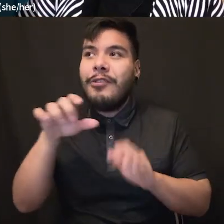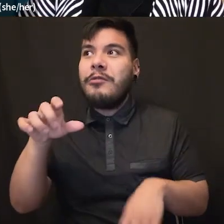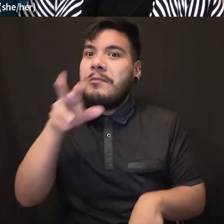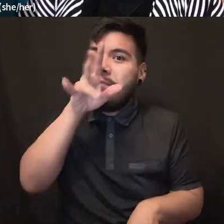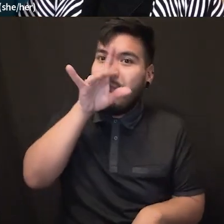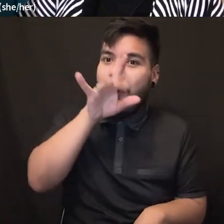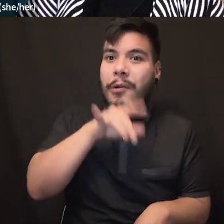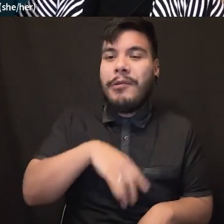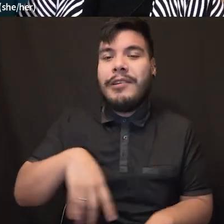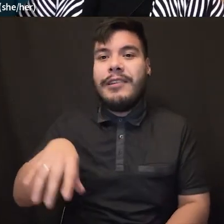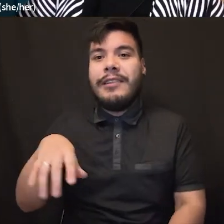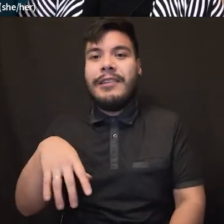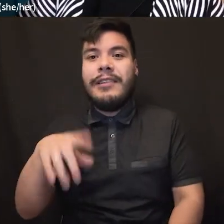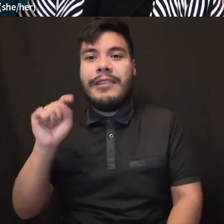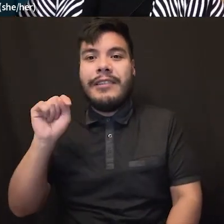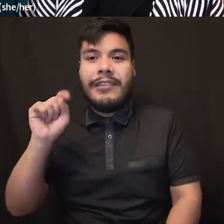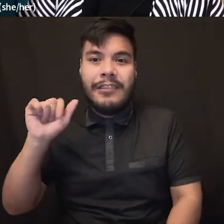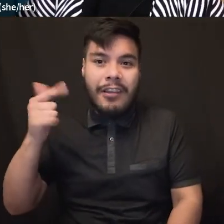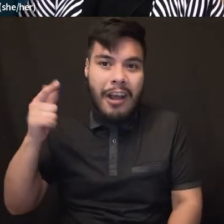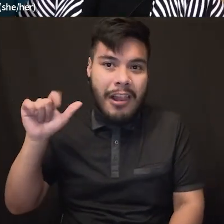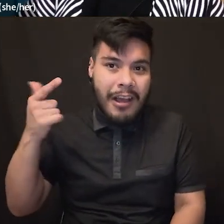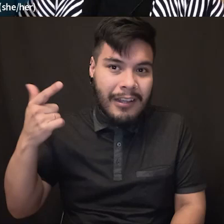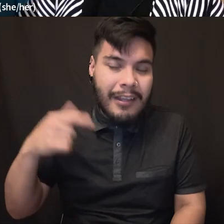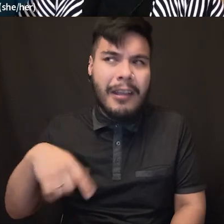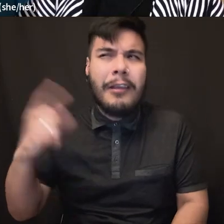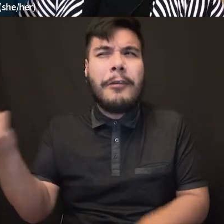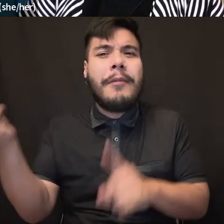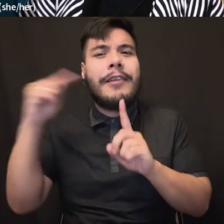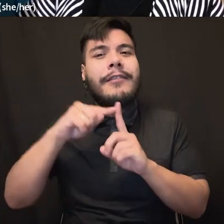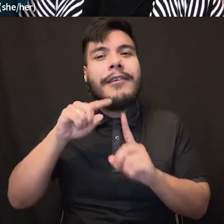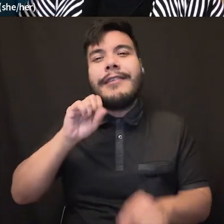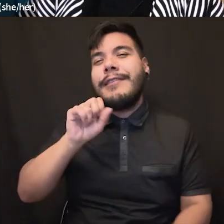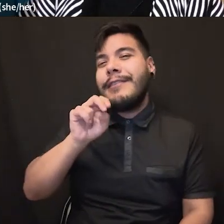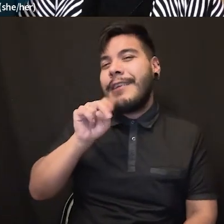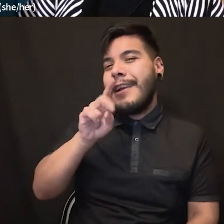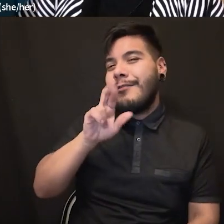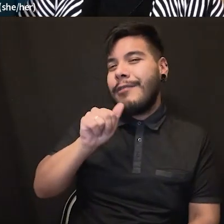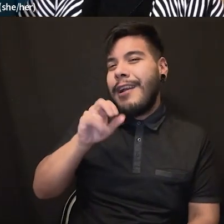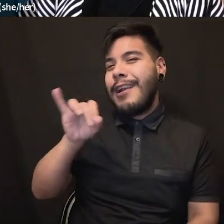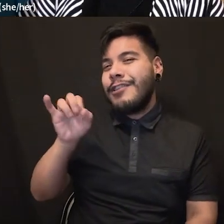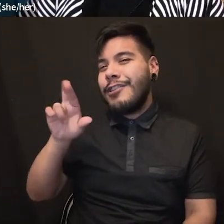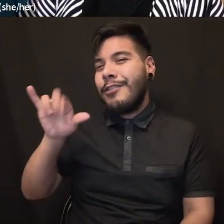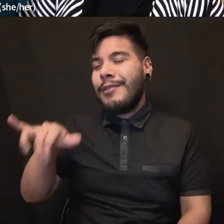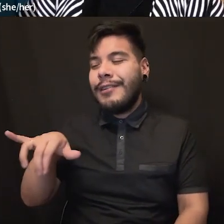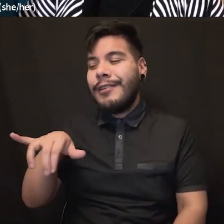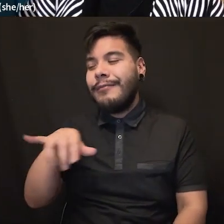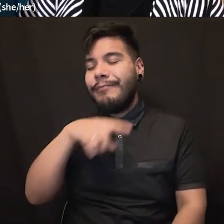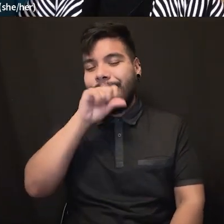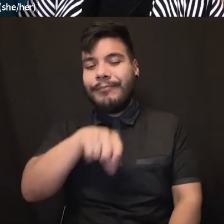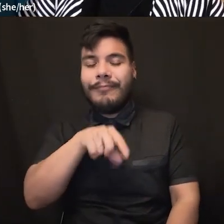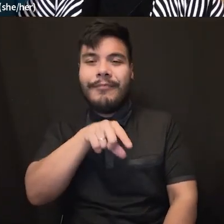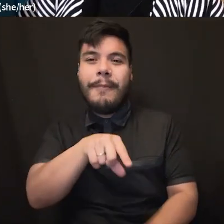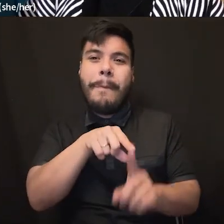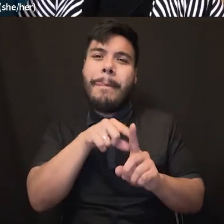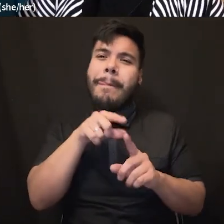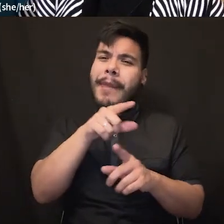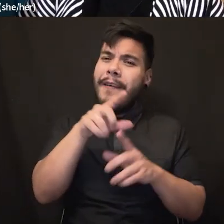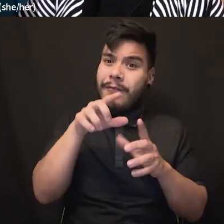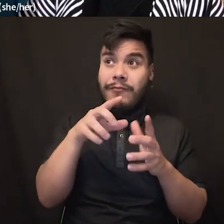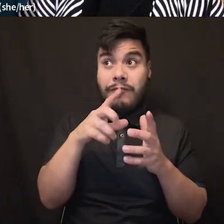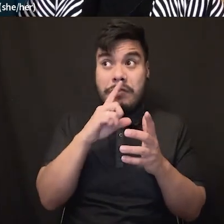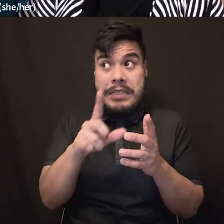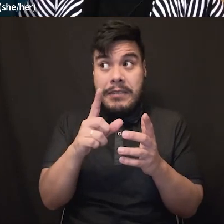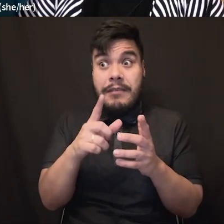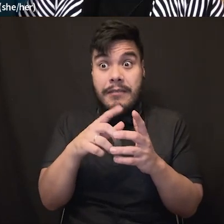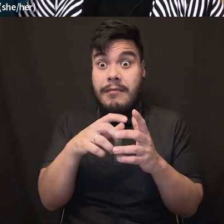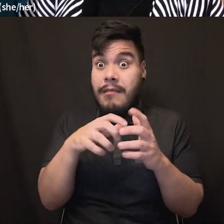And, but going back to the thing with Sandra and Jerry, what I also loved about that was like Sandra and Jerry like had a like active sex life.